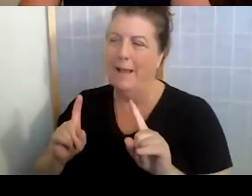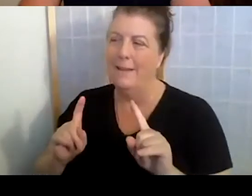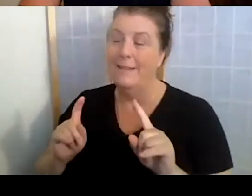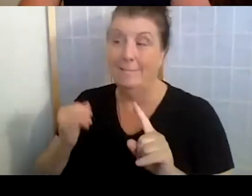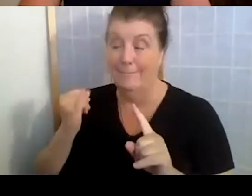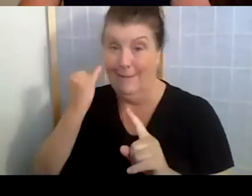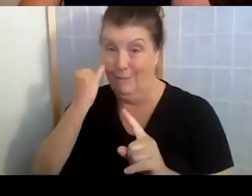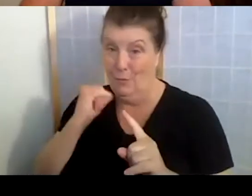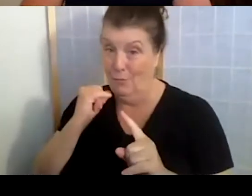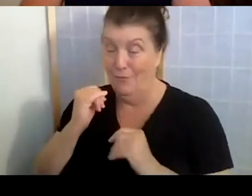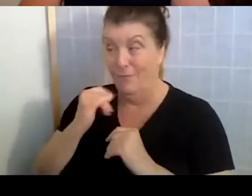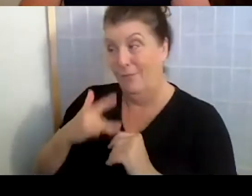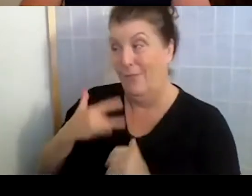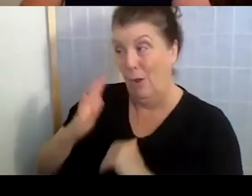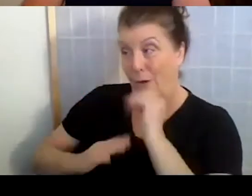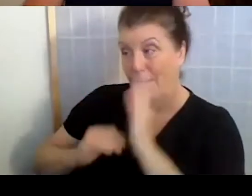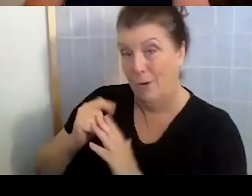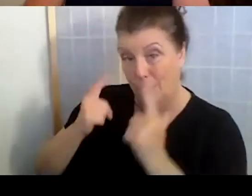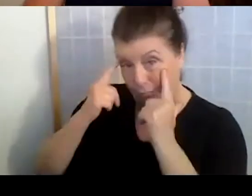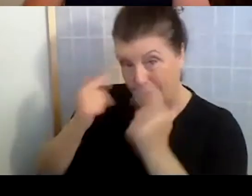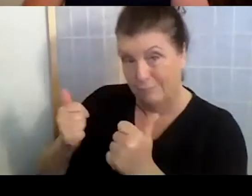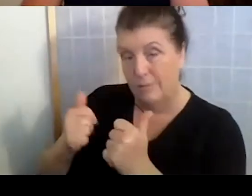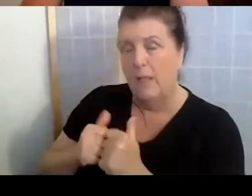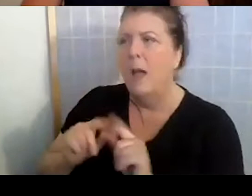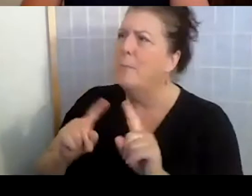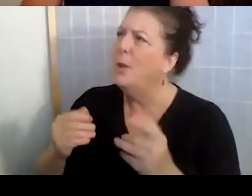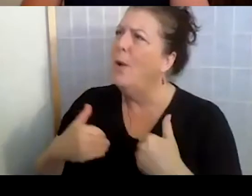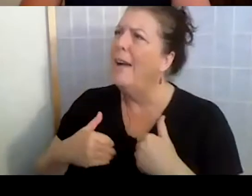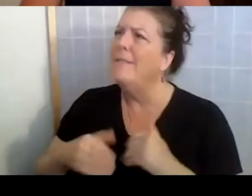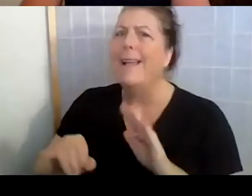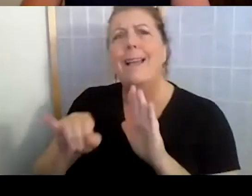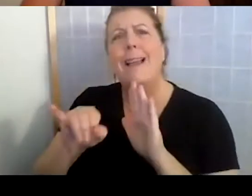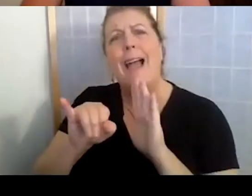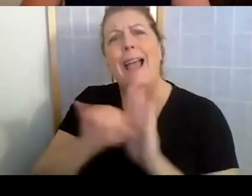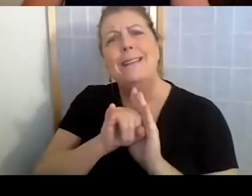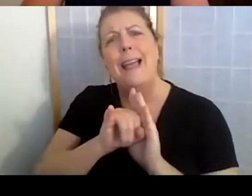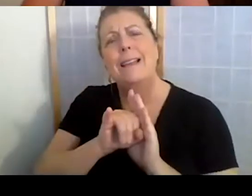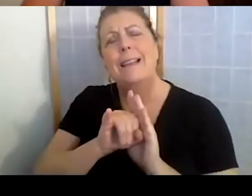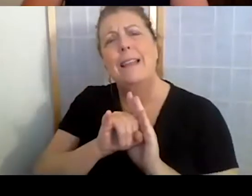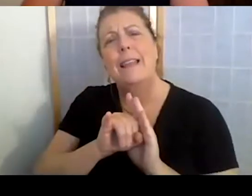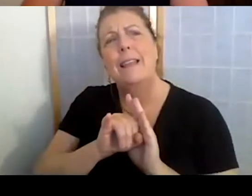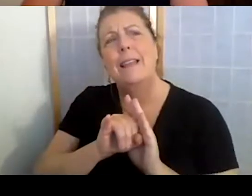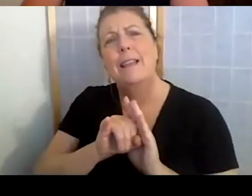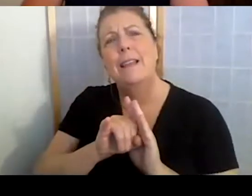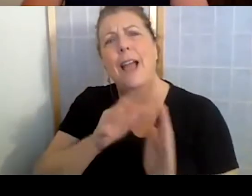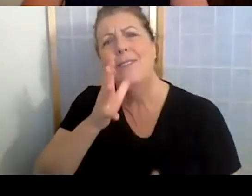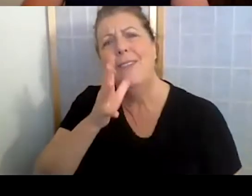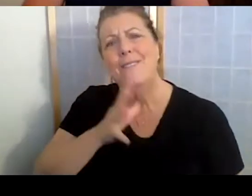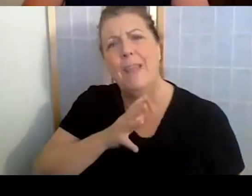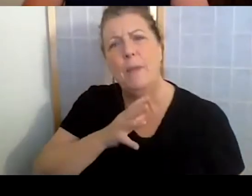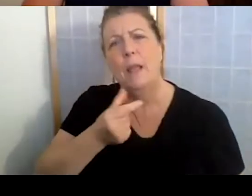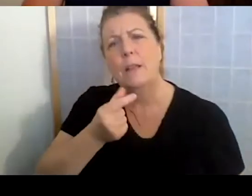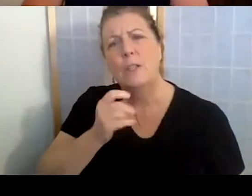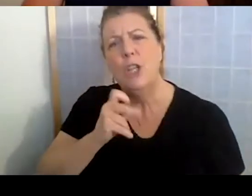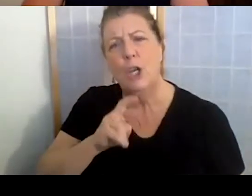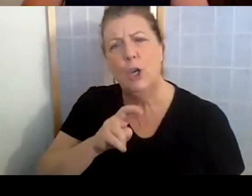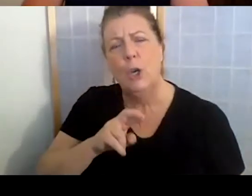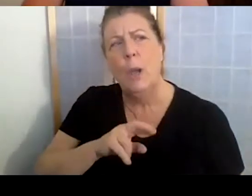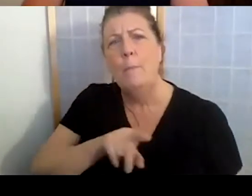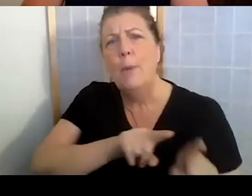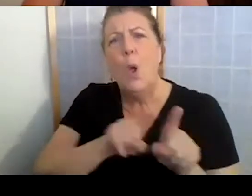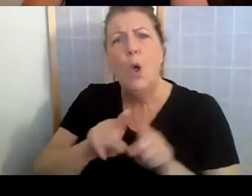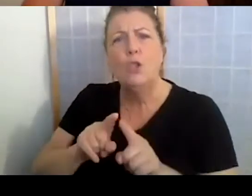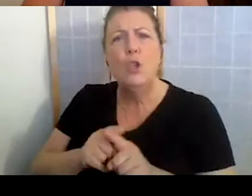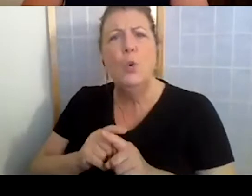contrast, and you know, you have sort of the identity of the gender of the cops, but you also have the lack of training and the lack of empathy that's